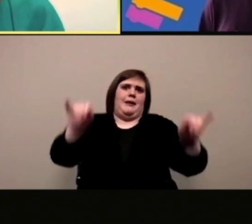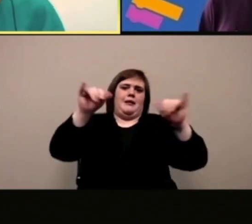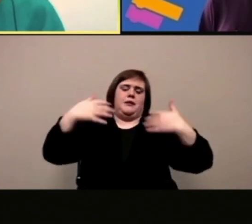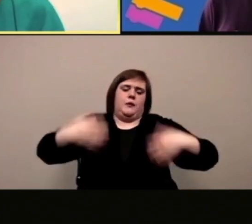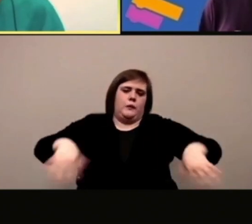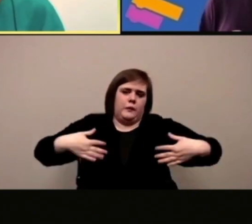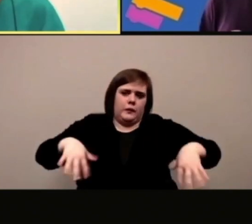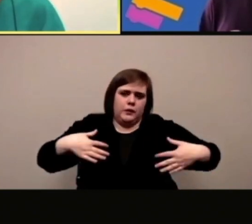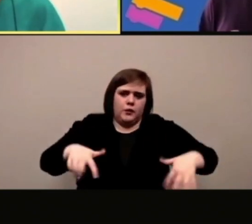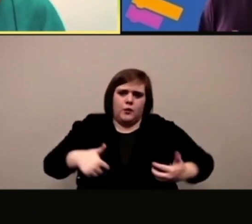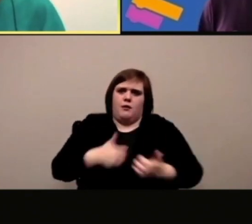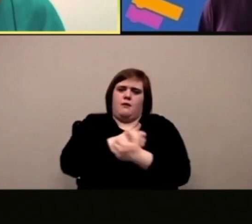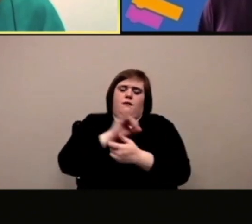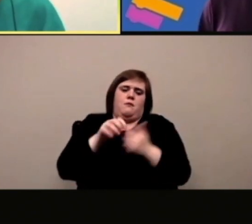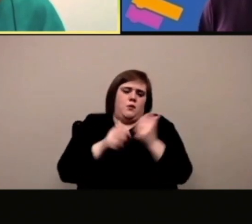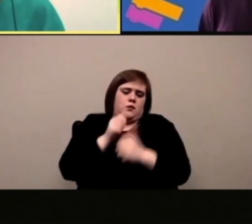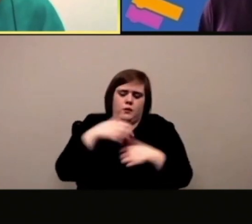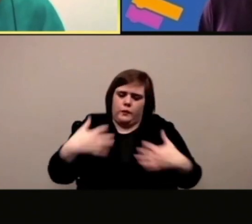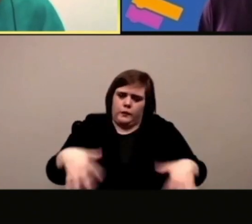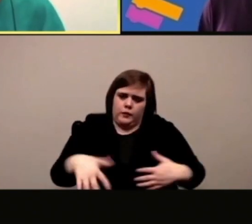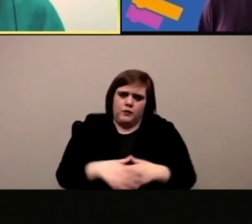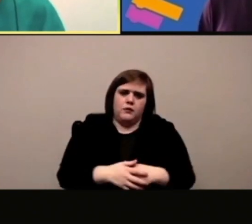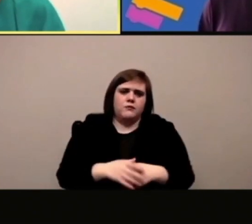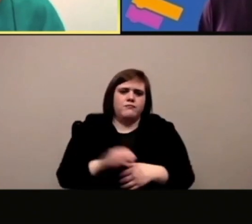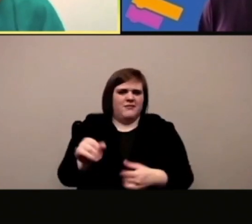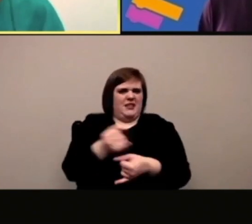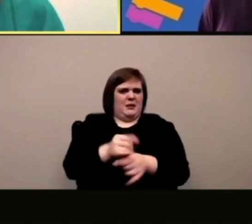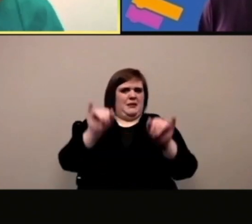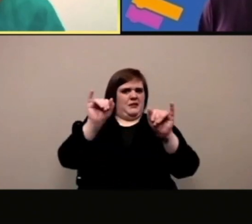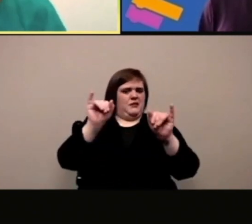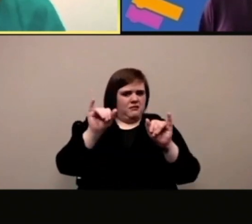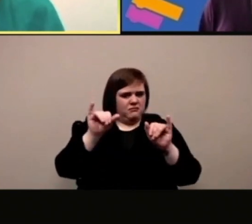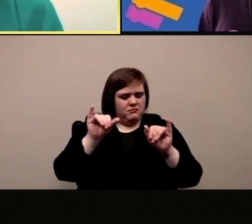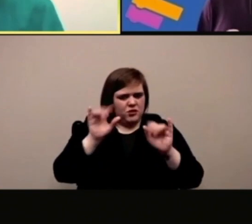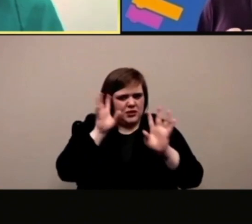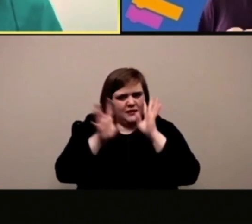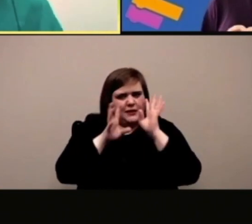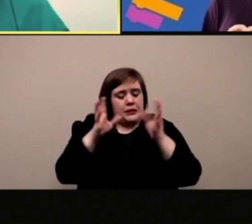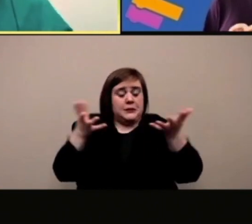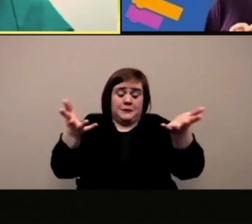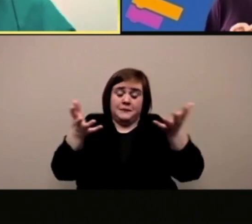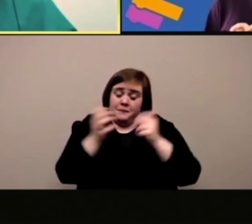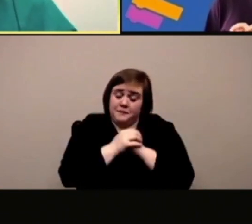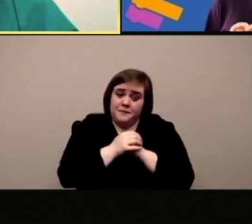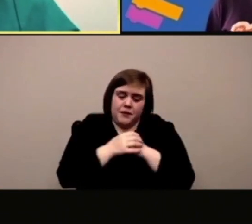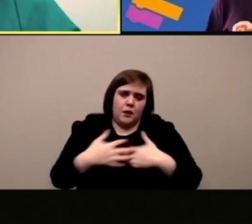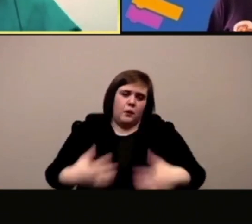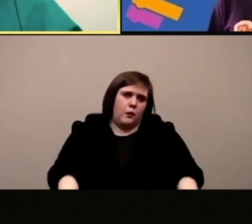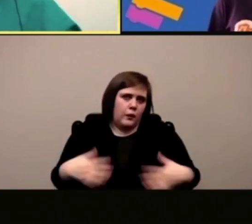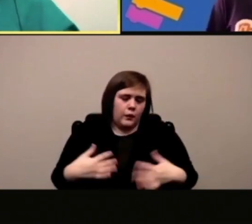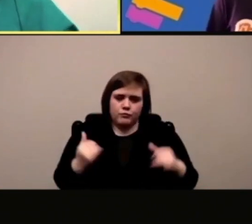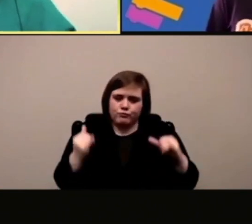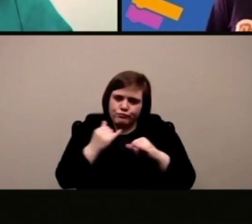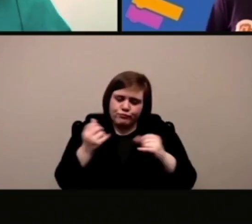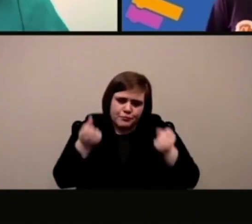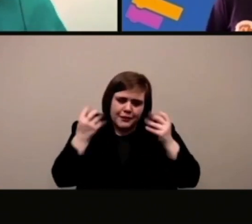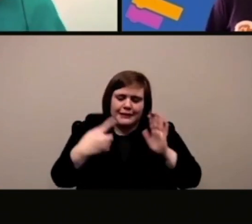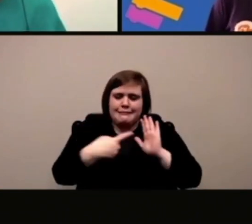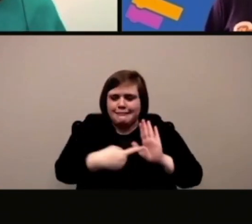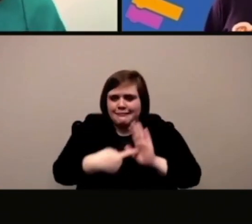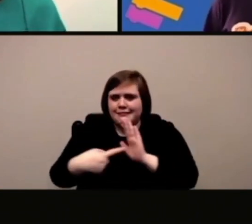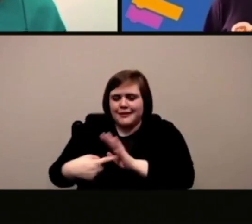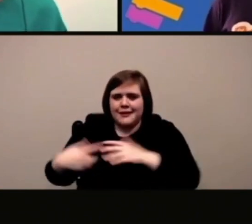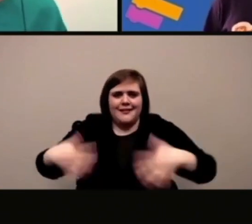I love the most, the independence and that creativity. So yeah, so many examples. So